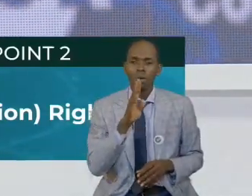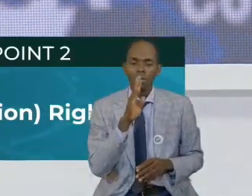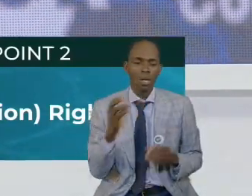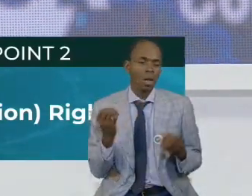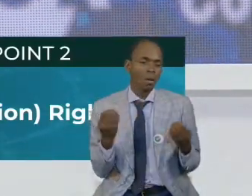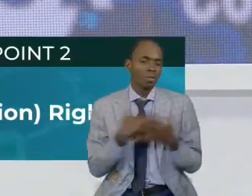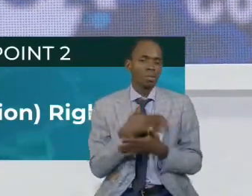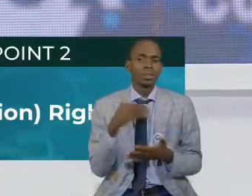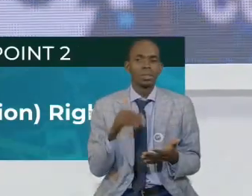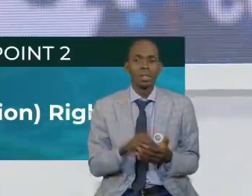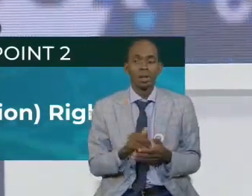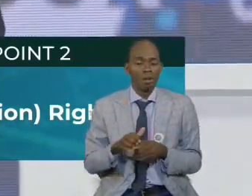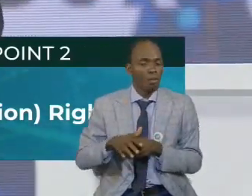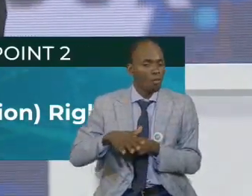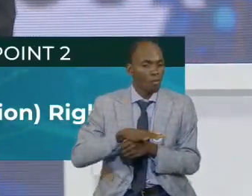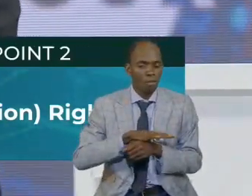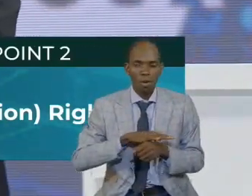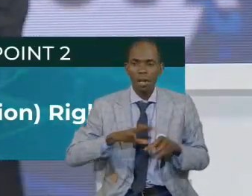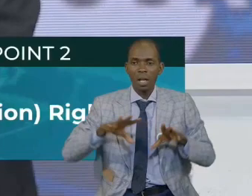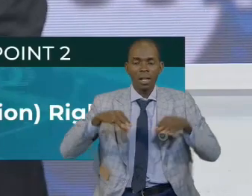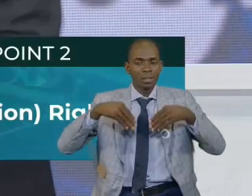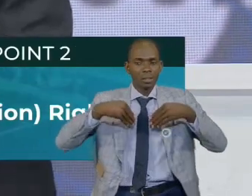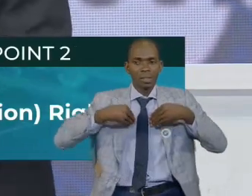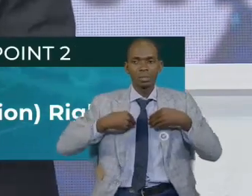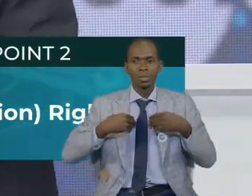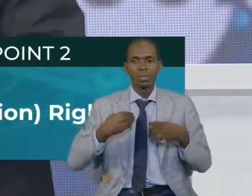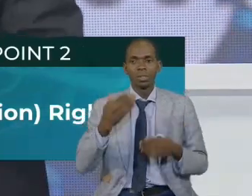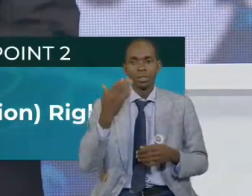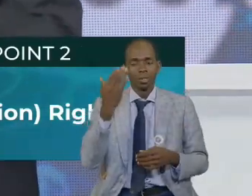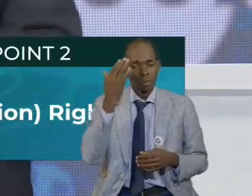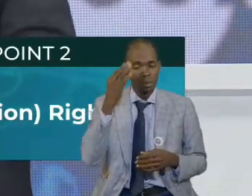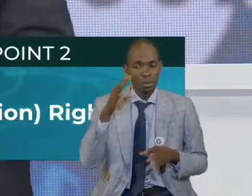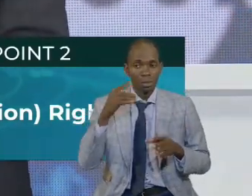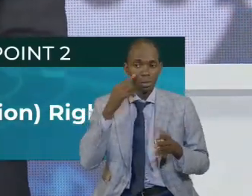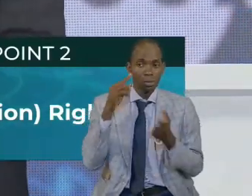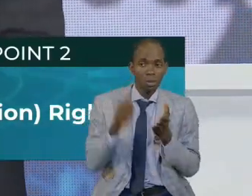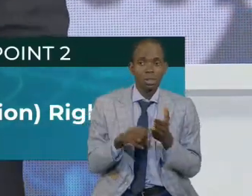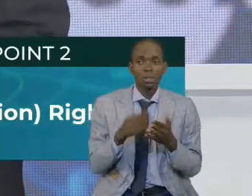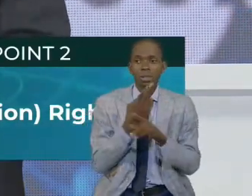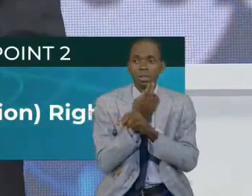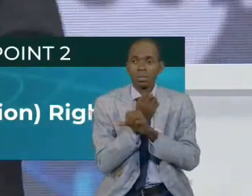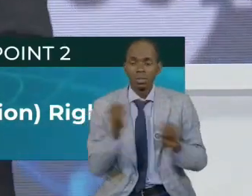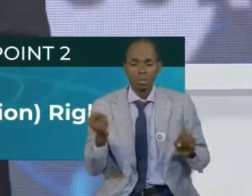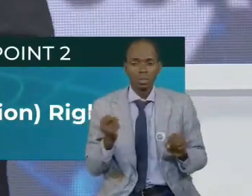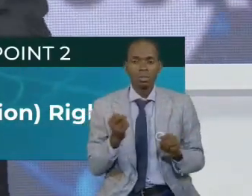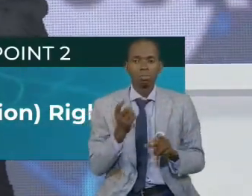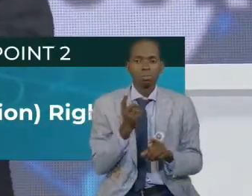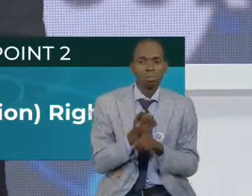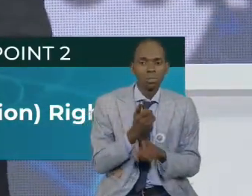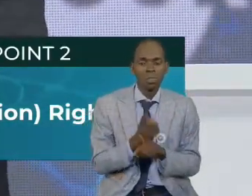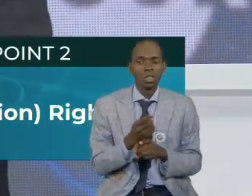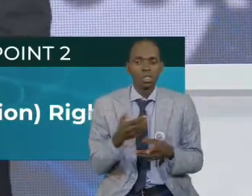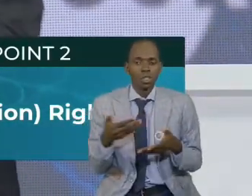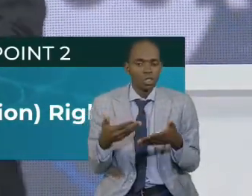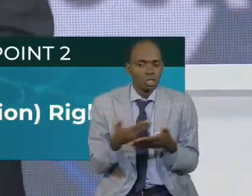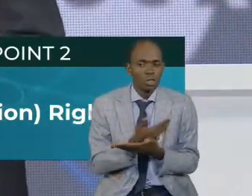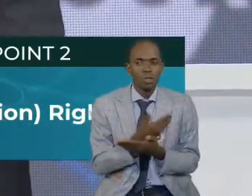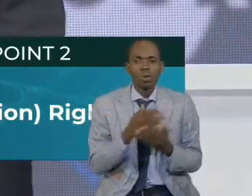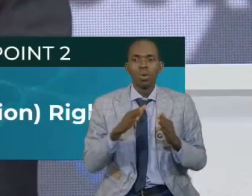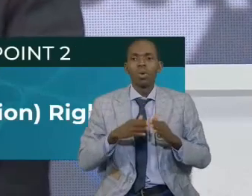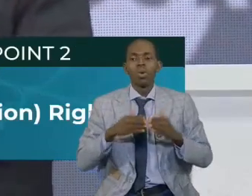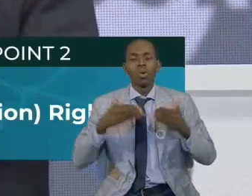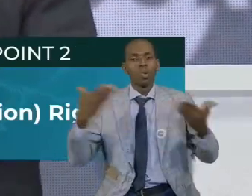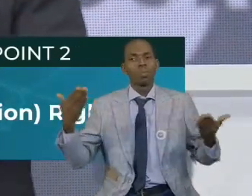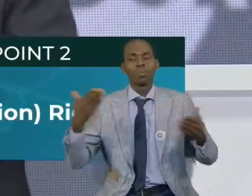Fully embrace, acknowledge redemption or rights, new, open, thorough,